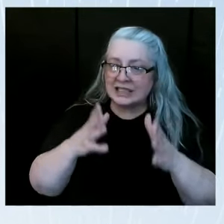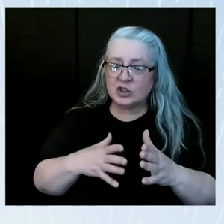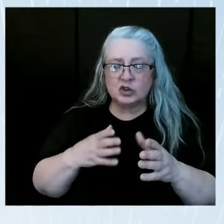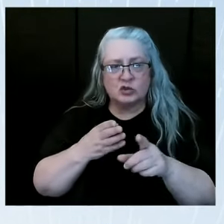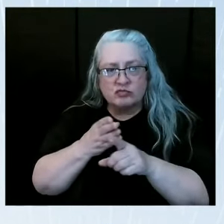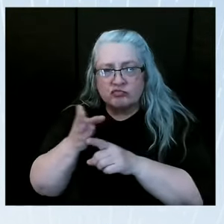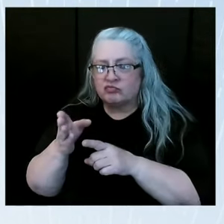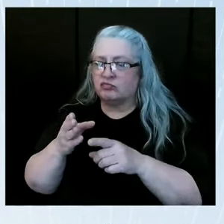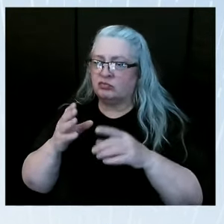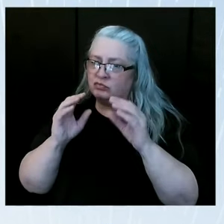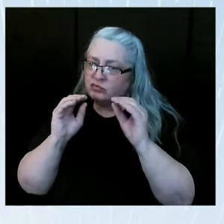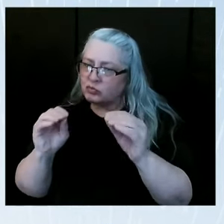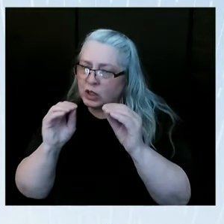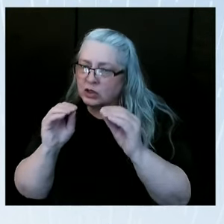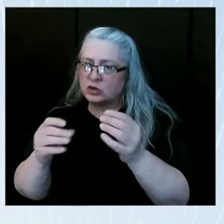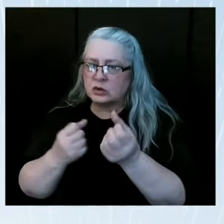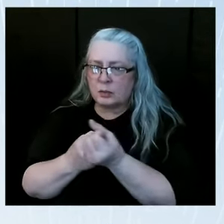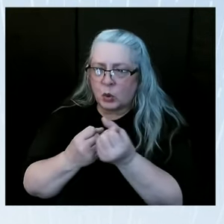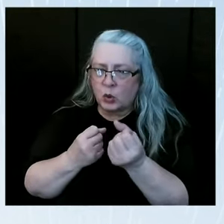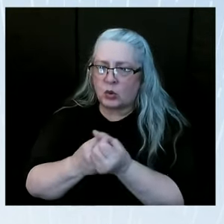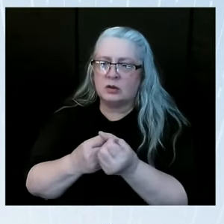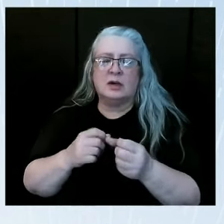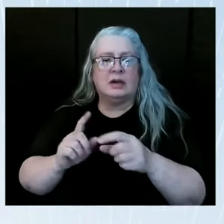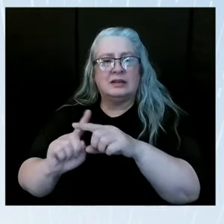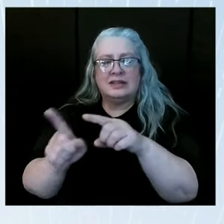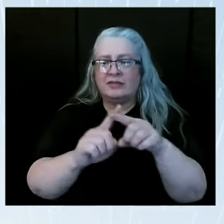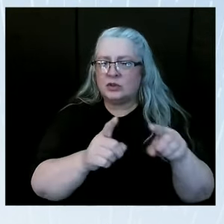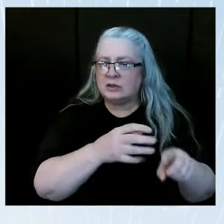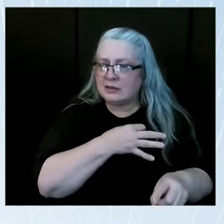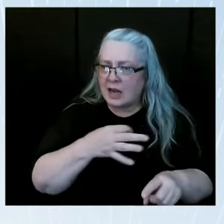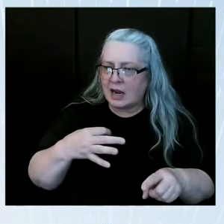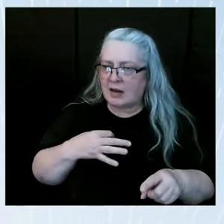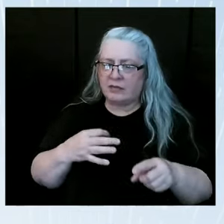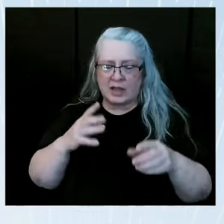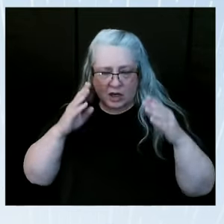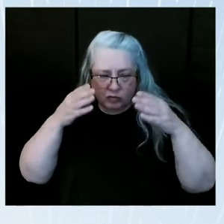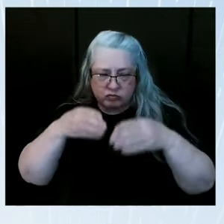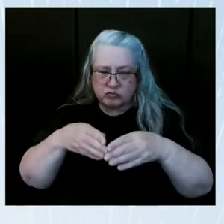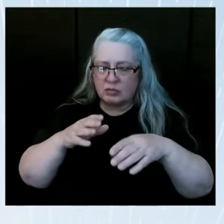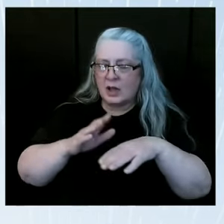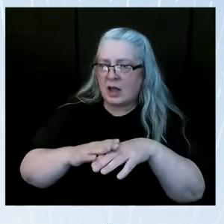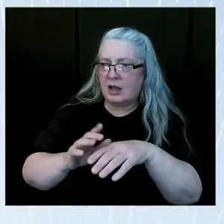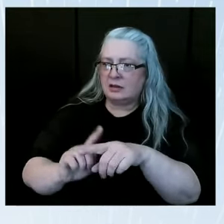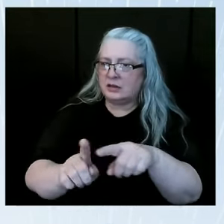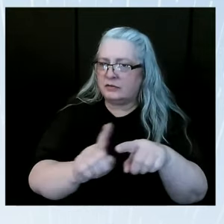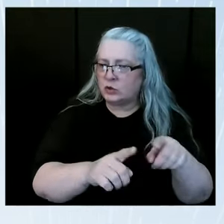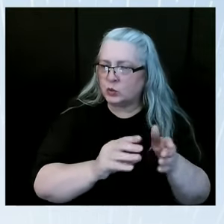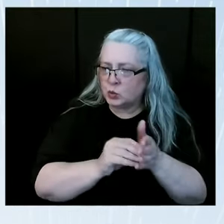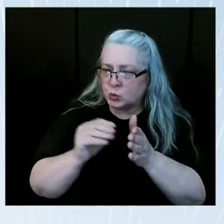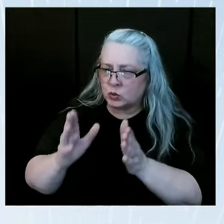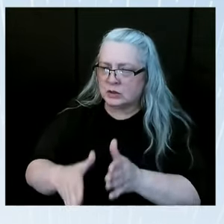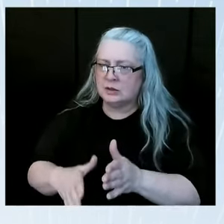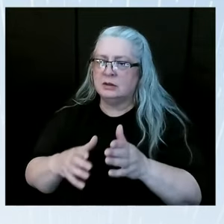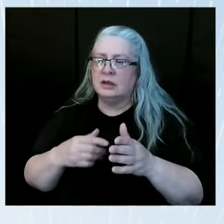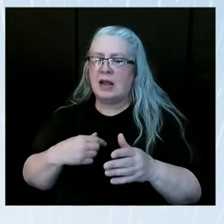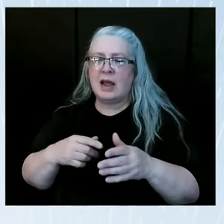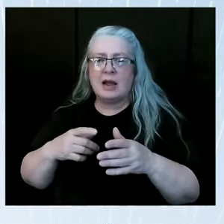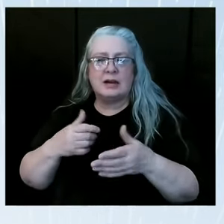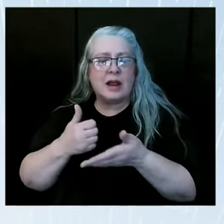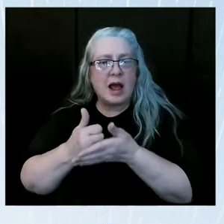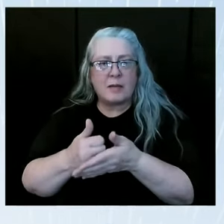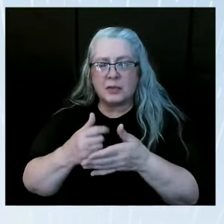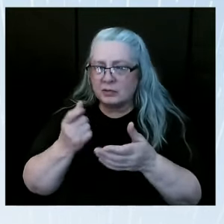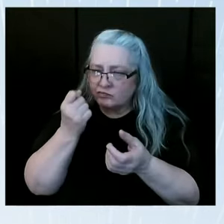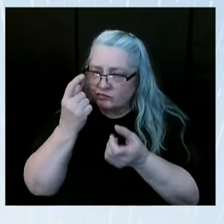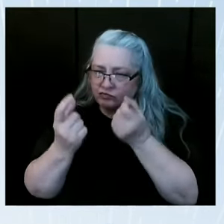our parents, our caregivers, and students directly, understanding student voice and listening to our students and being as